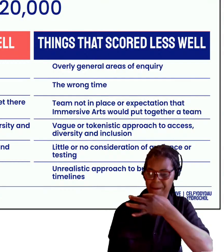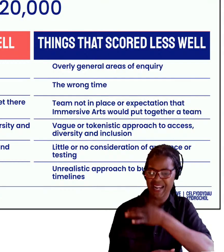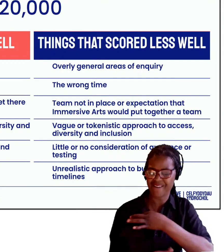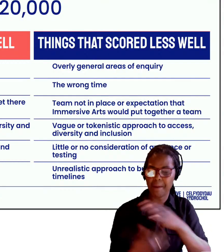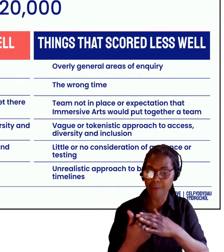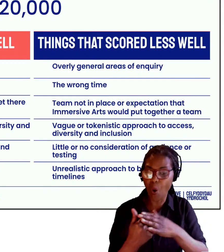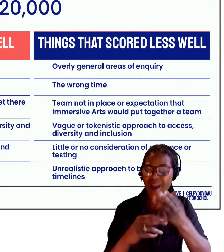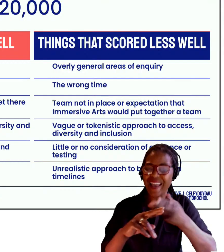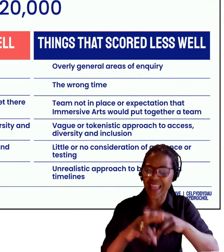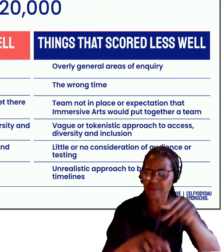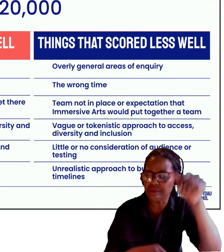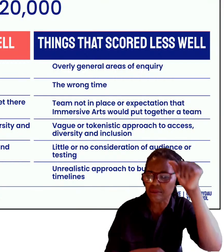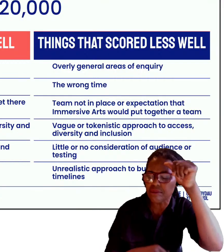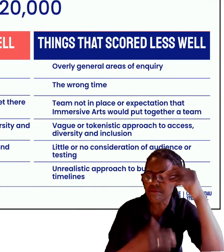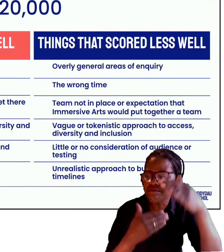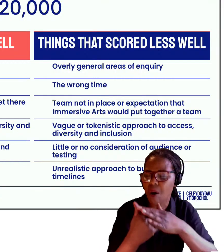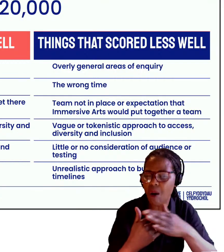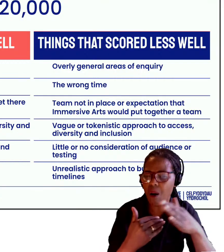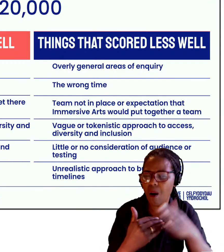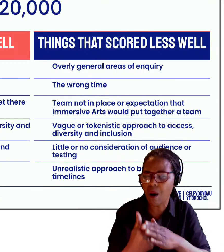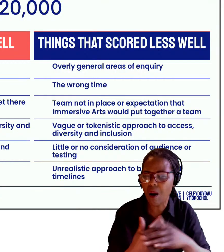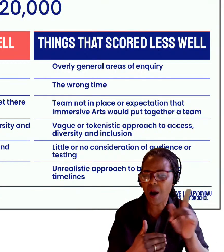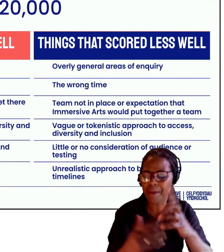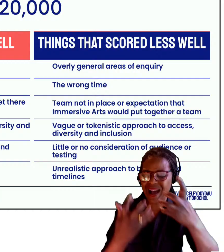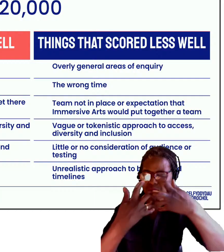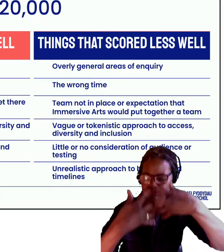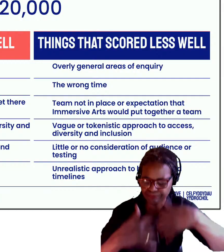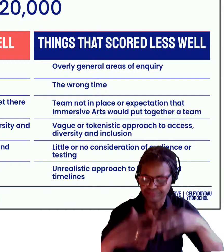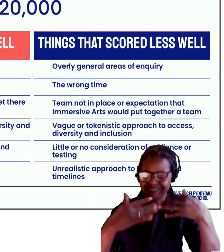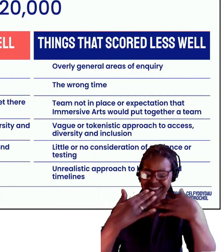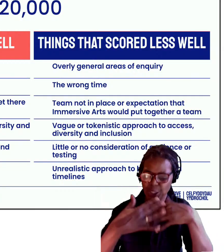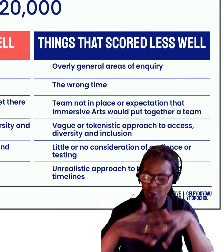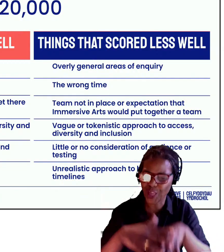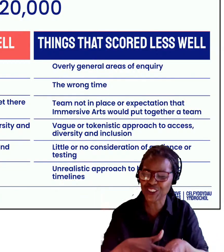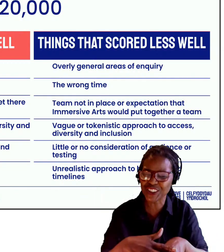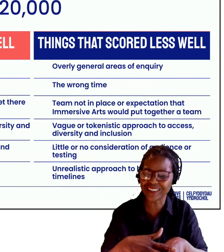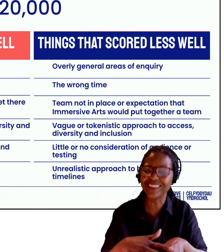technologies before applying for the experiment strand.